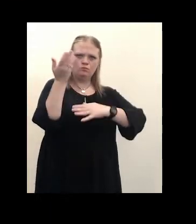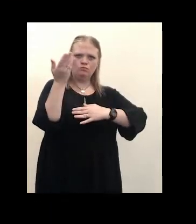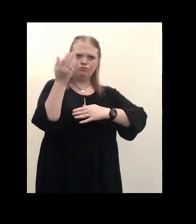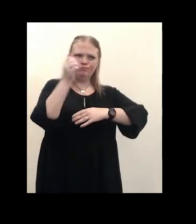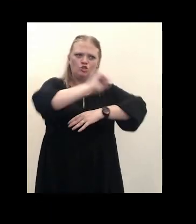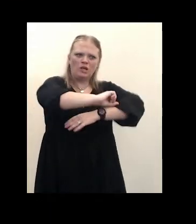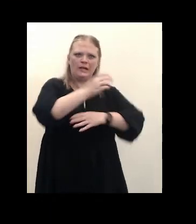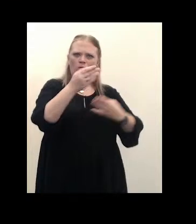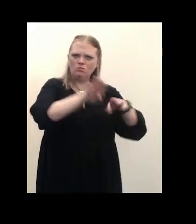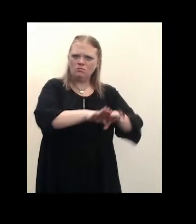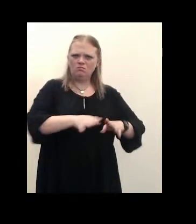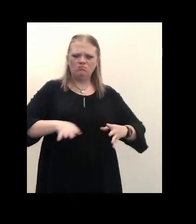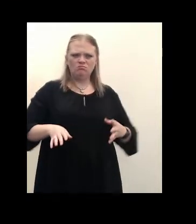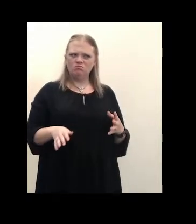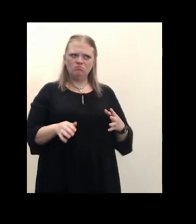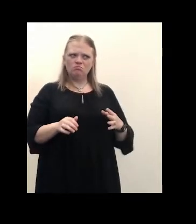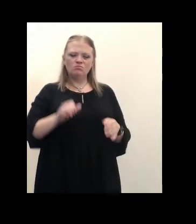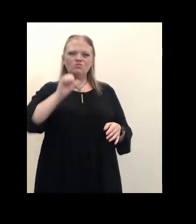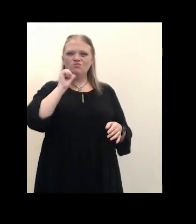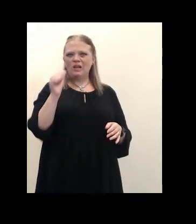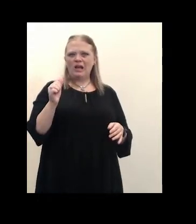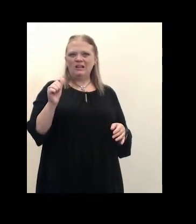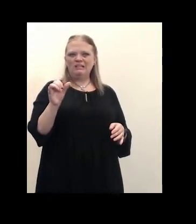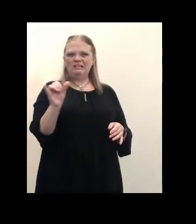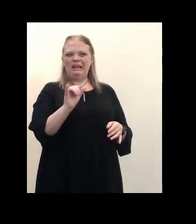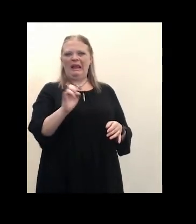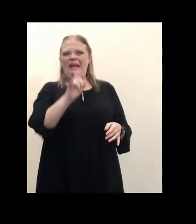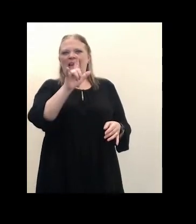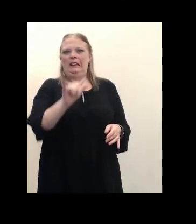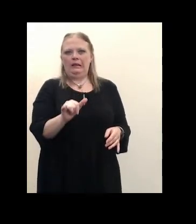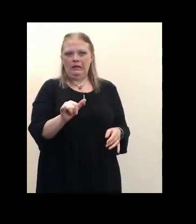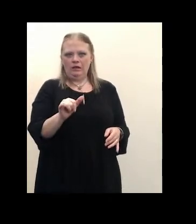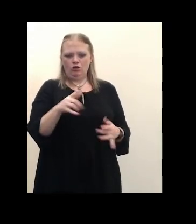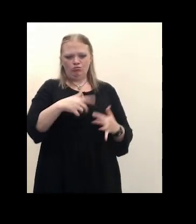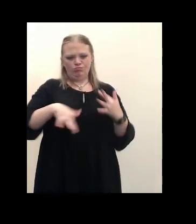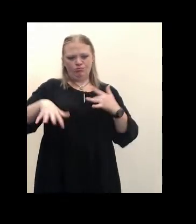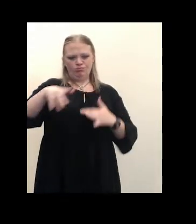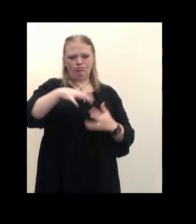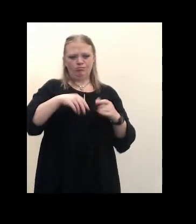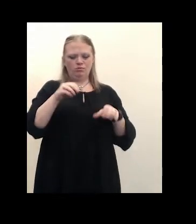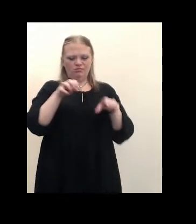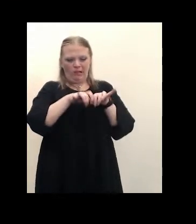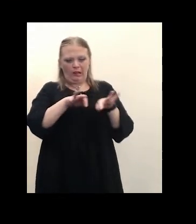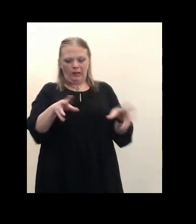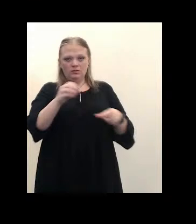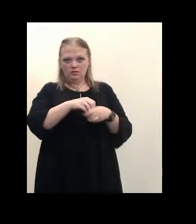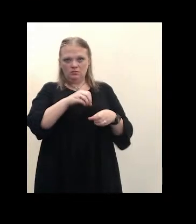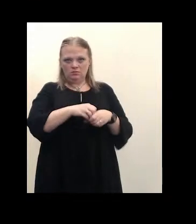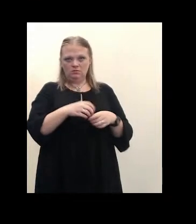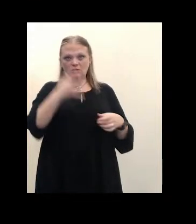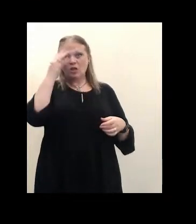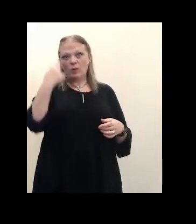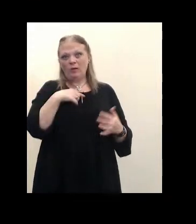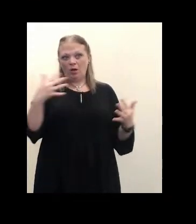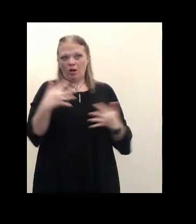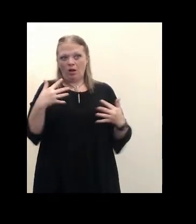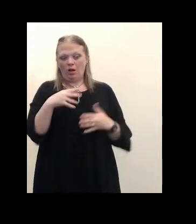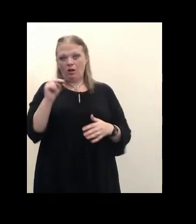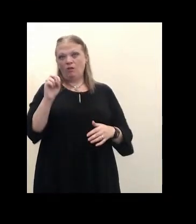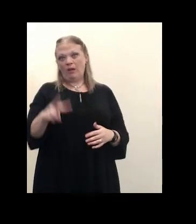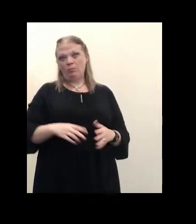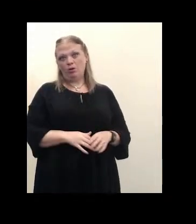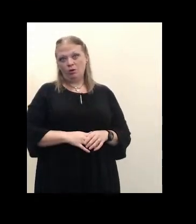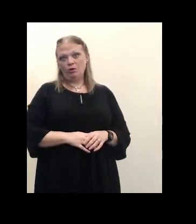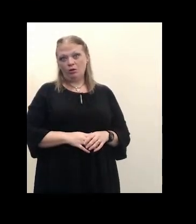was not as likely to transmit it indoors, which is why we're a little fearful of November, because